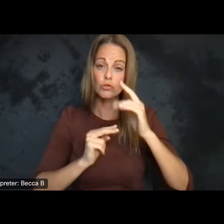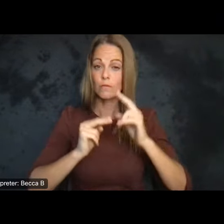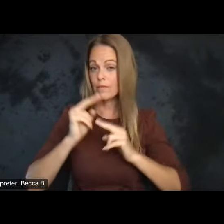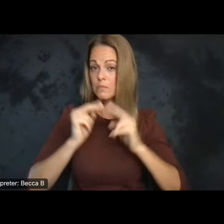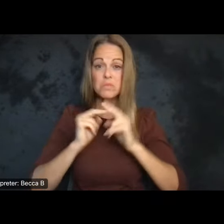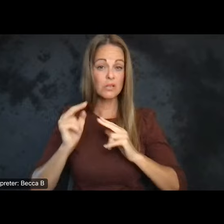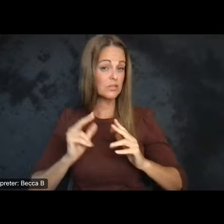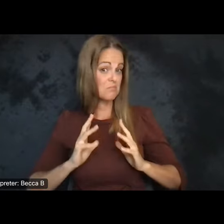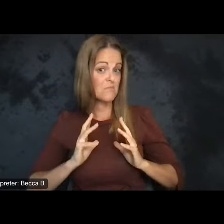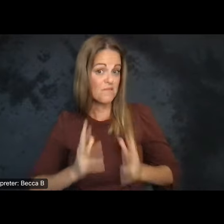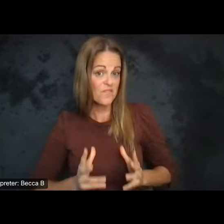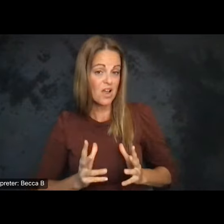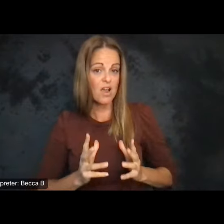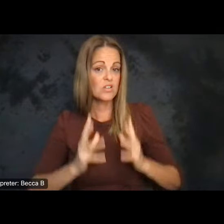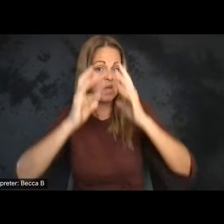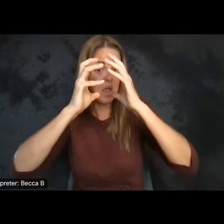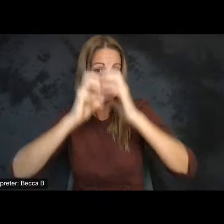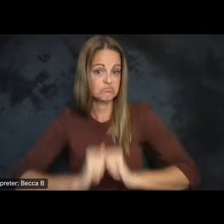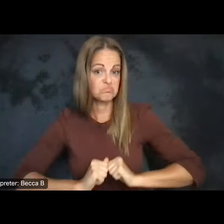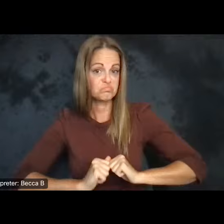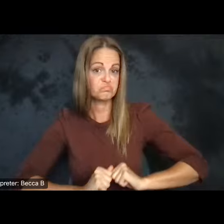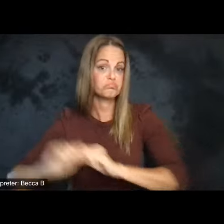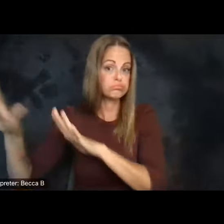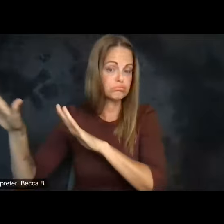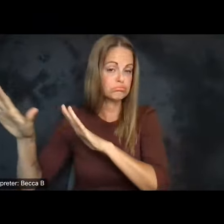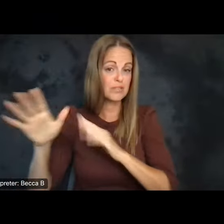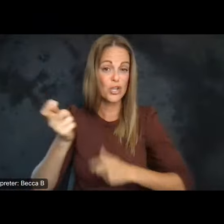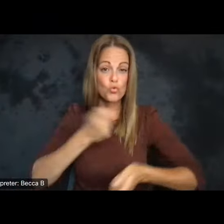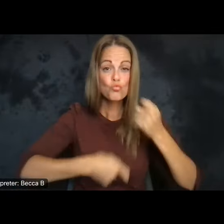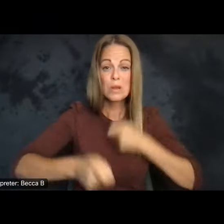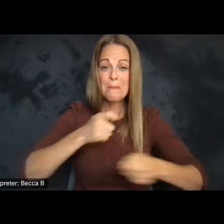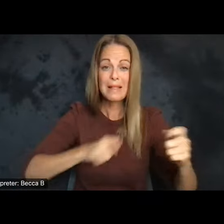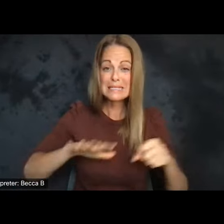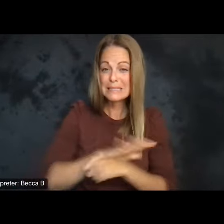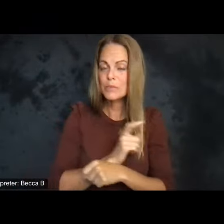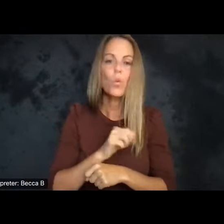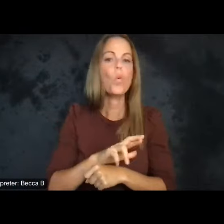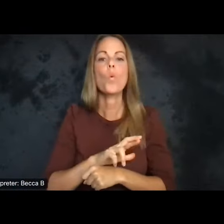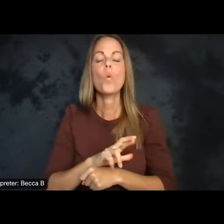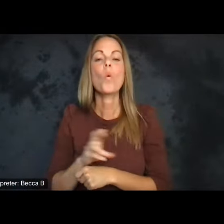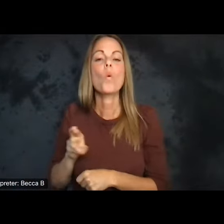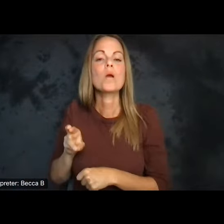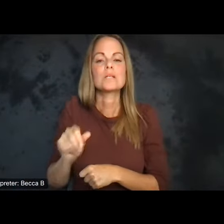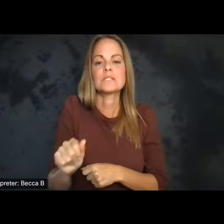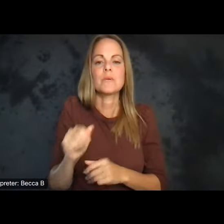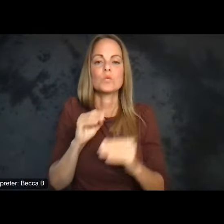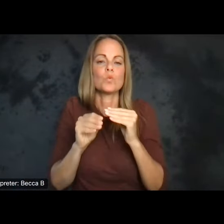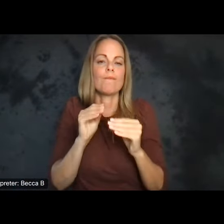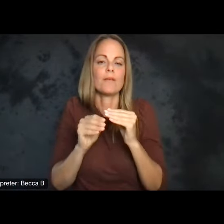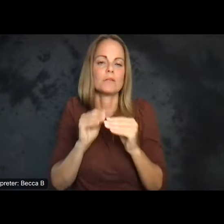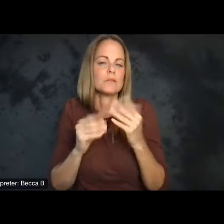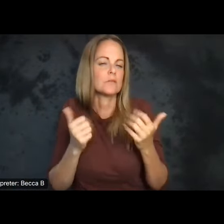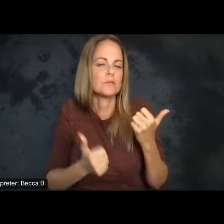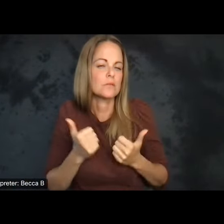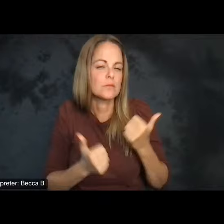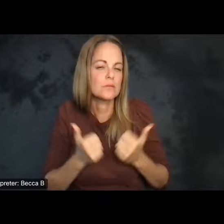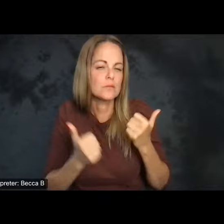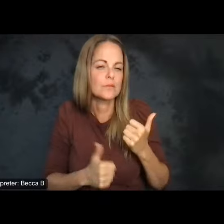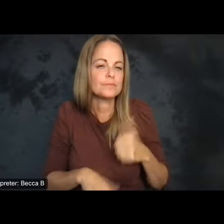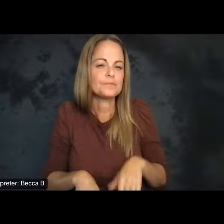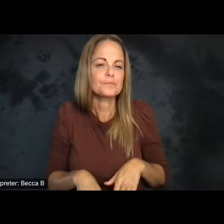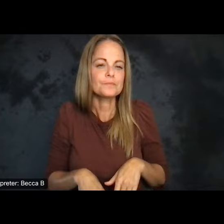Do we tear that down and replace it, or do we spend the money and fix it up? So I believe that's where the